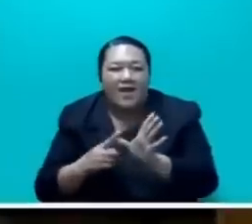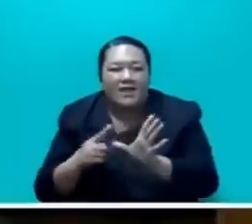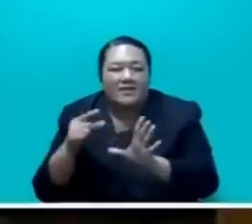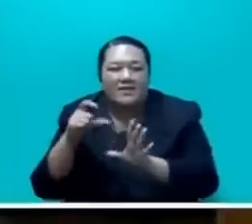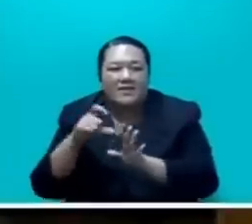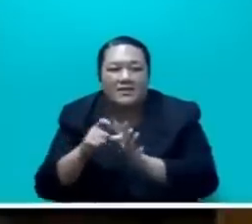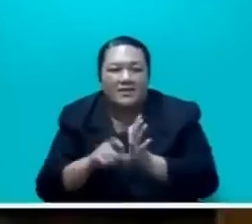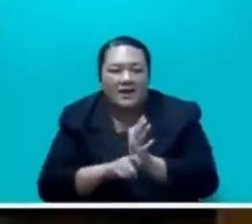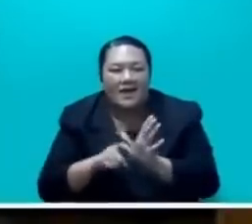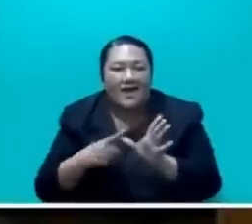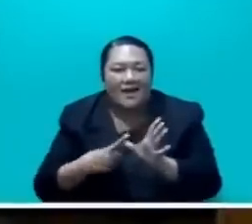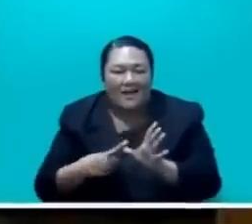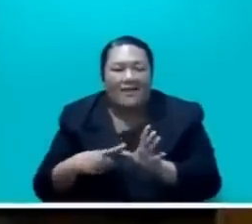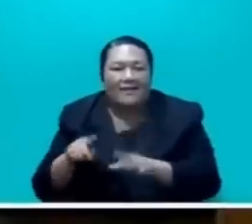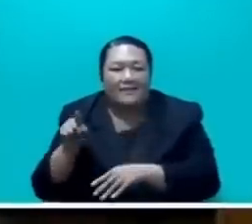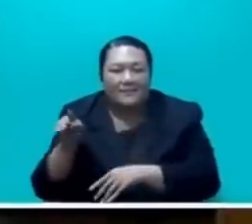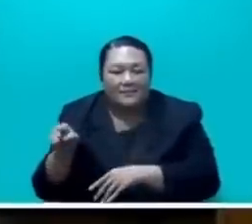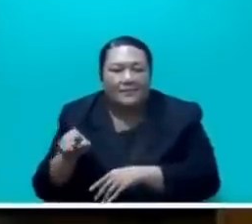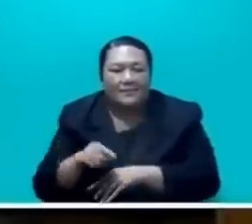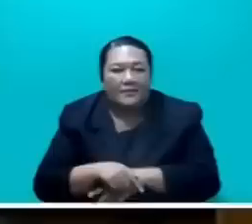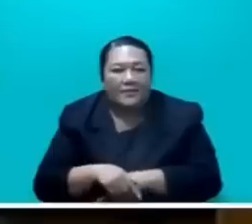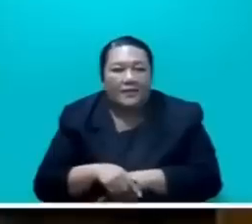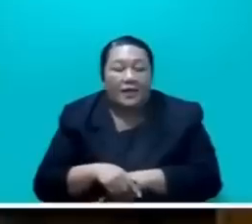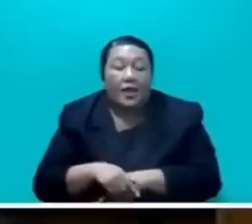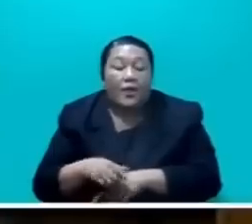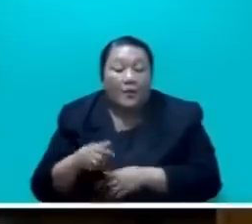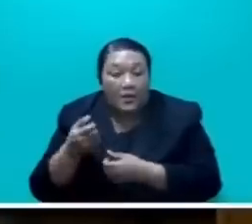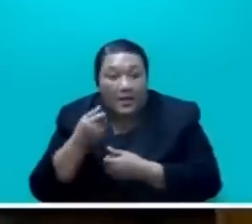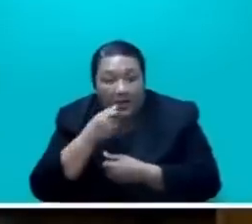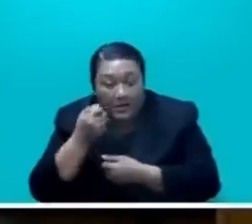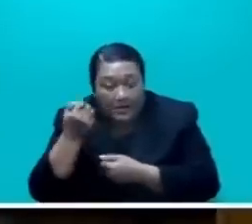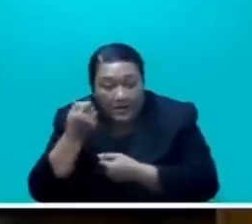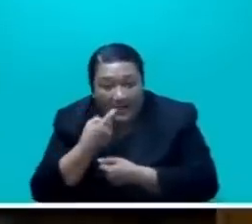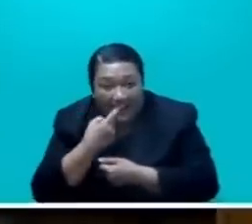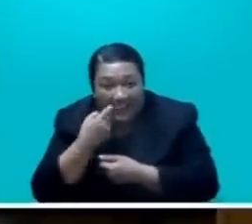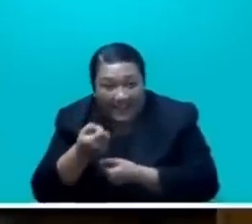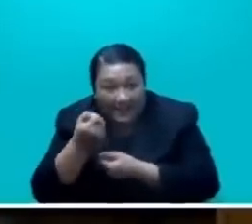I came back feeling very good.